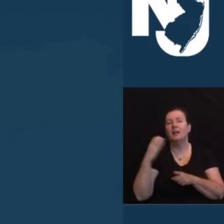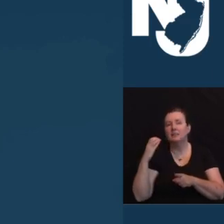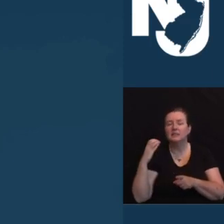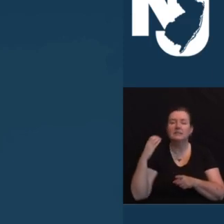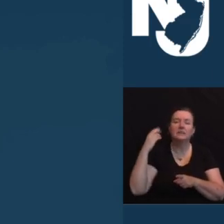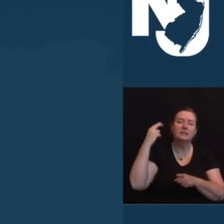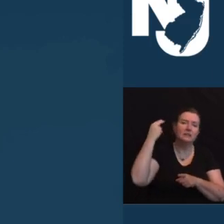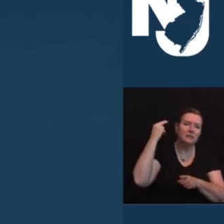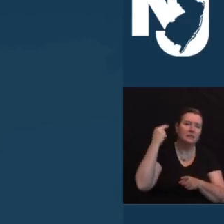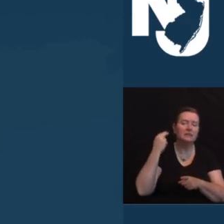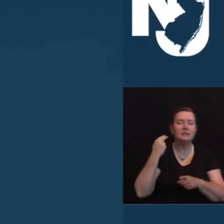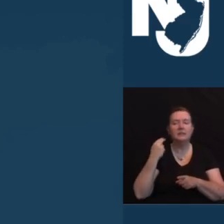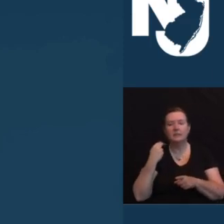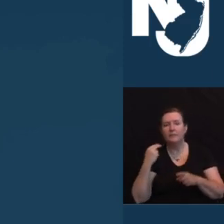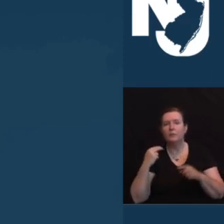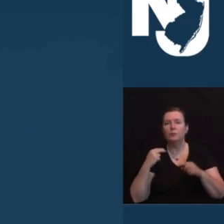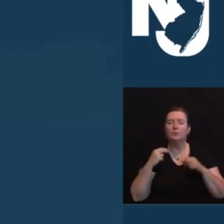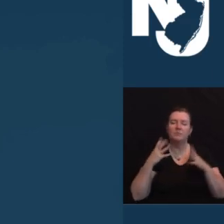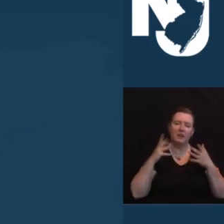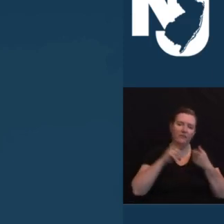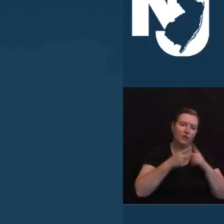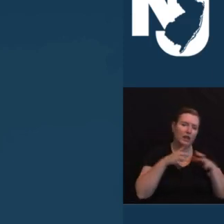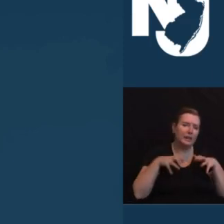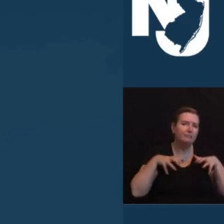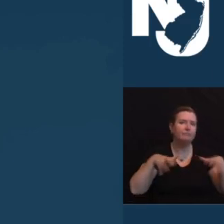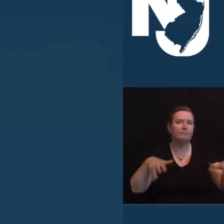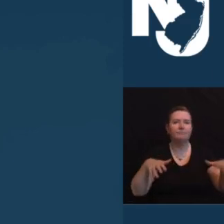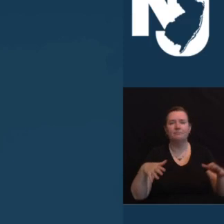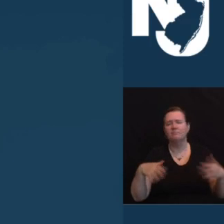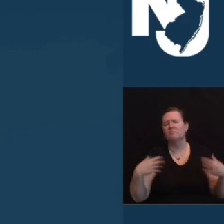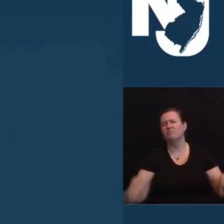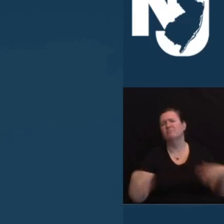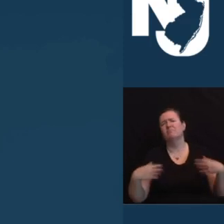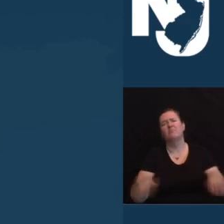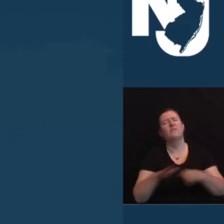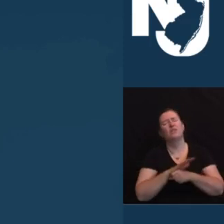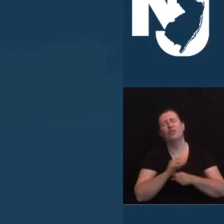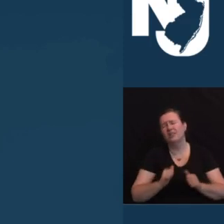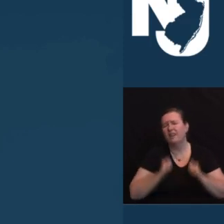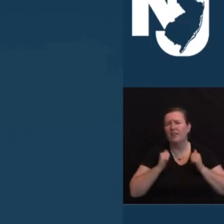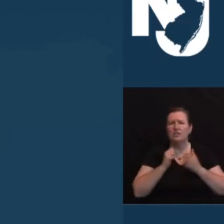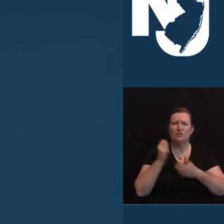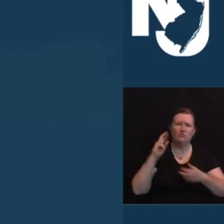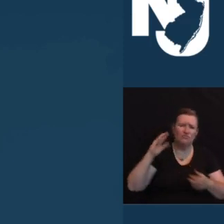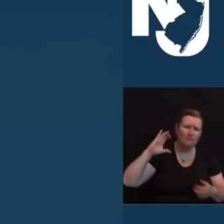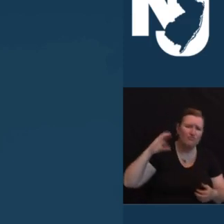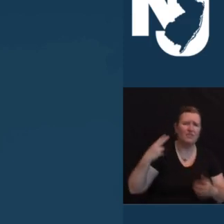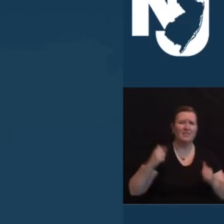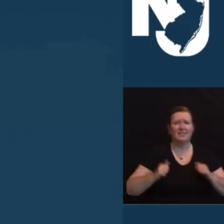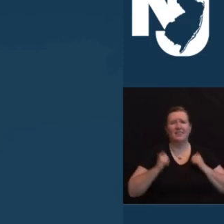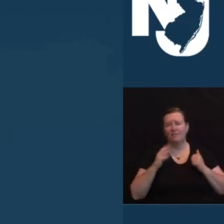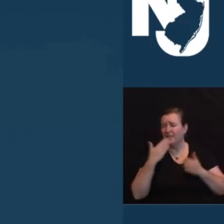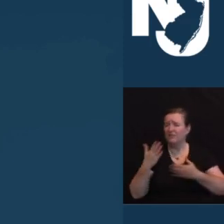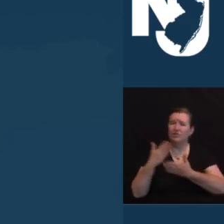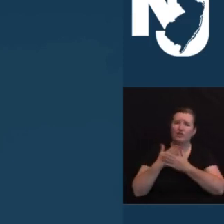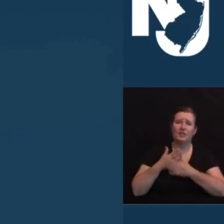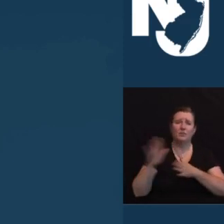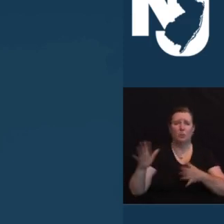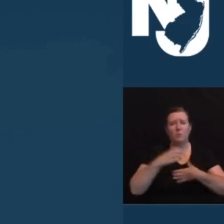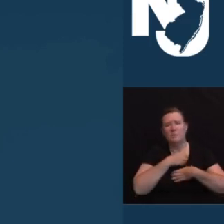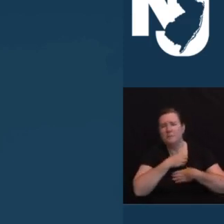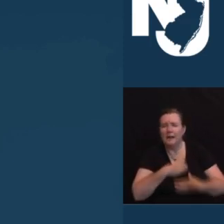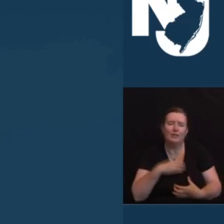and countless friends. A full life, if there ever was one. We thank Carla for sharing her passion for the arts and